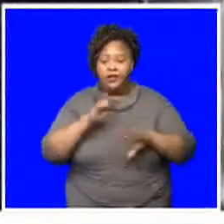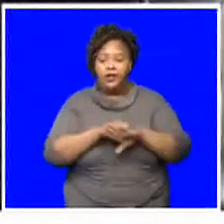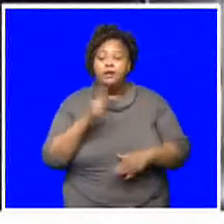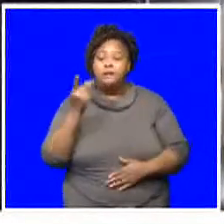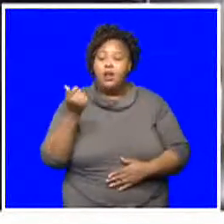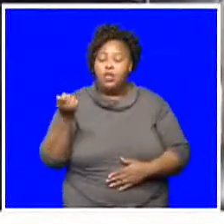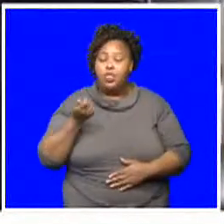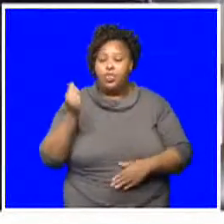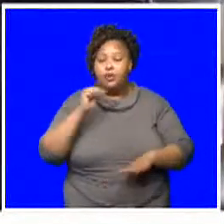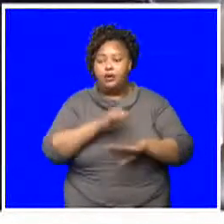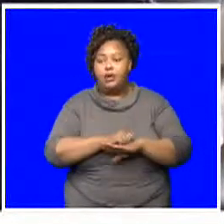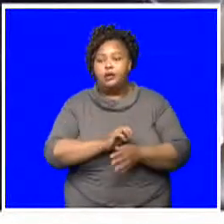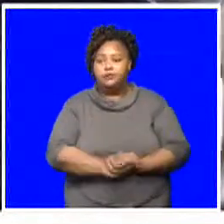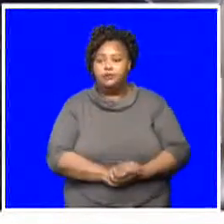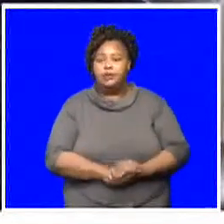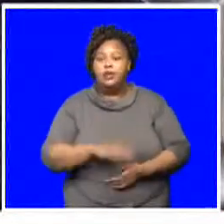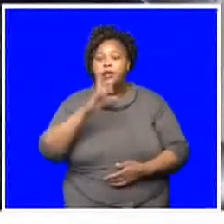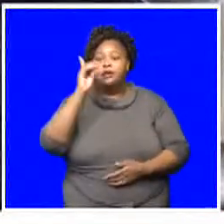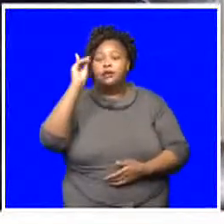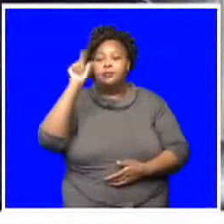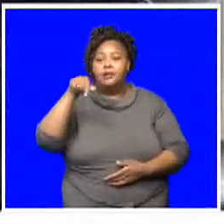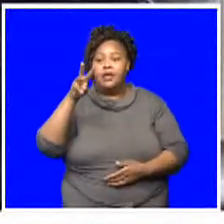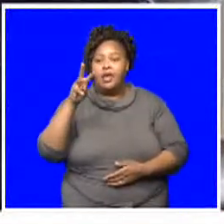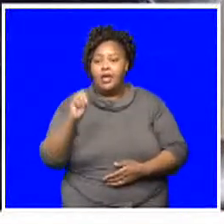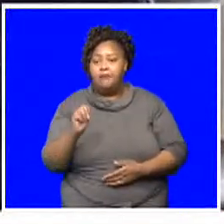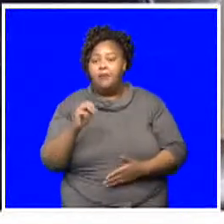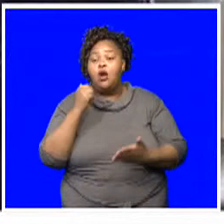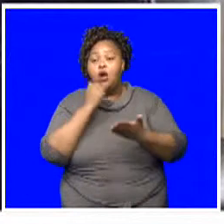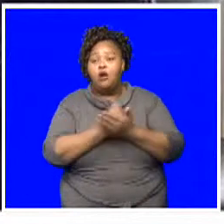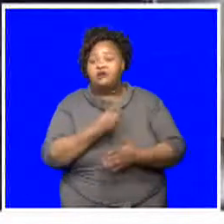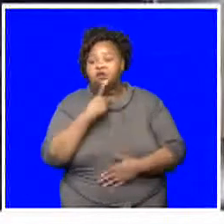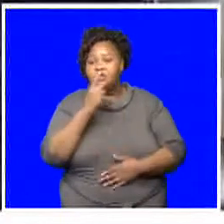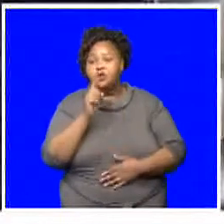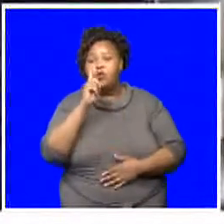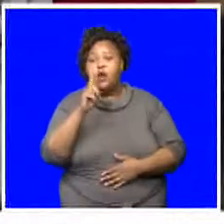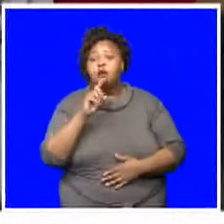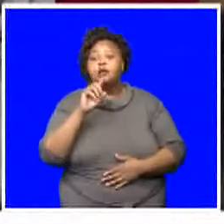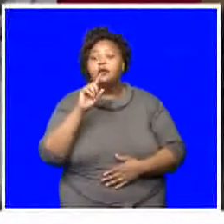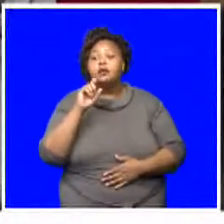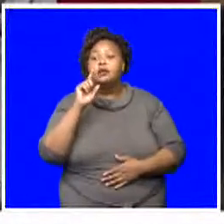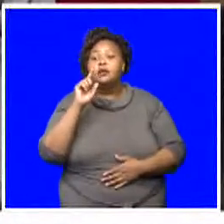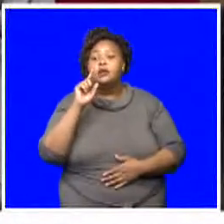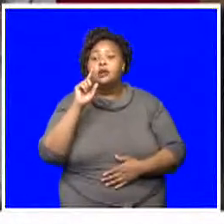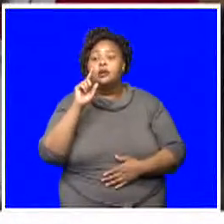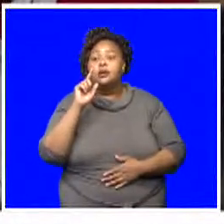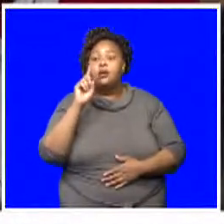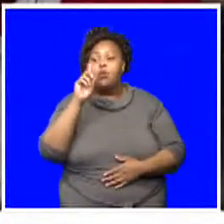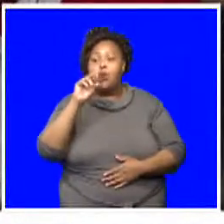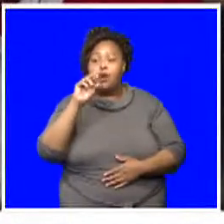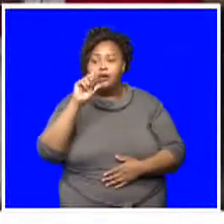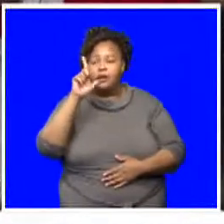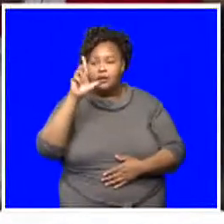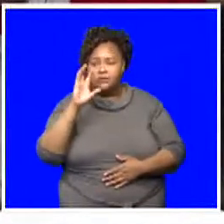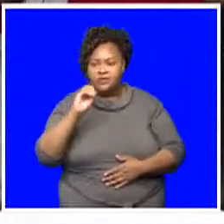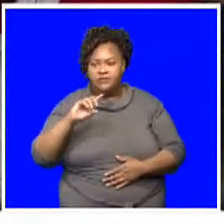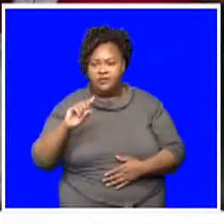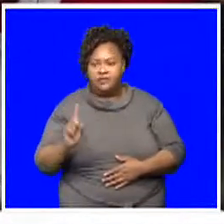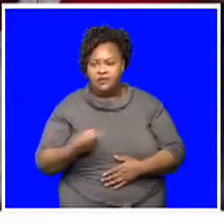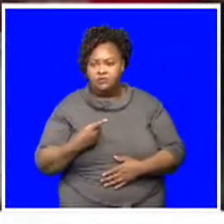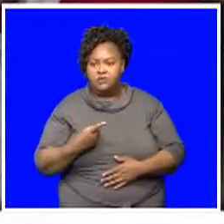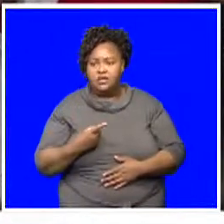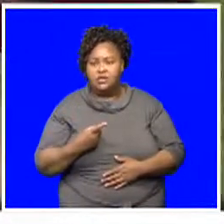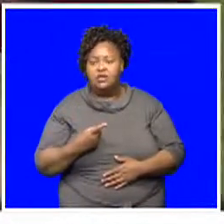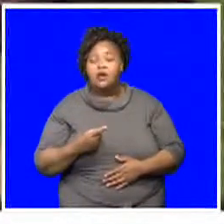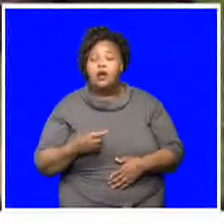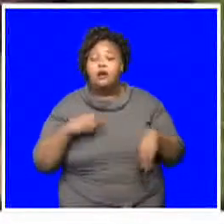sitiphilise. According to the Deputy Prime Minister's office, about 170,000 Emaswati live with disabilities.